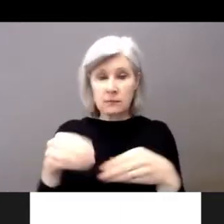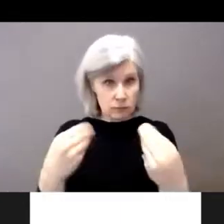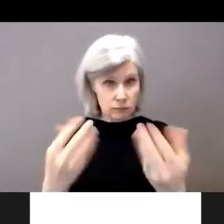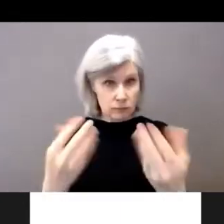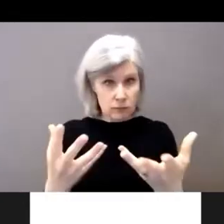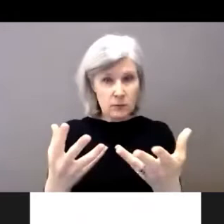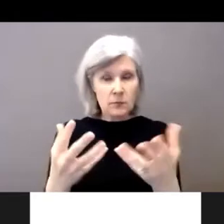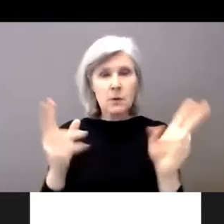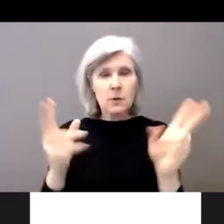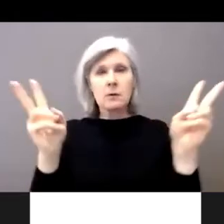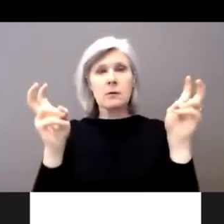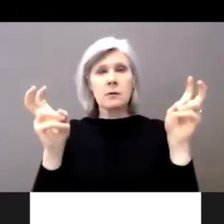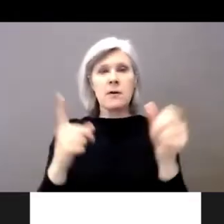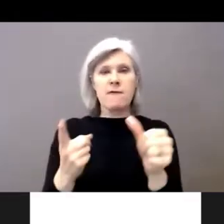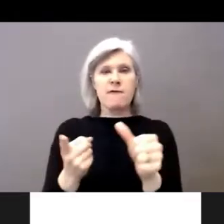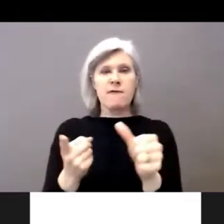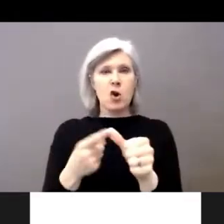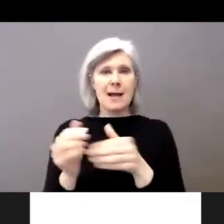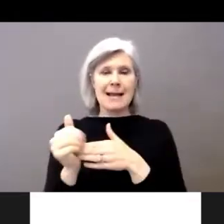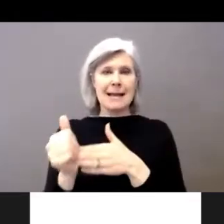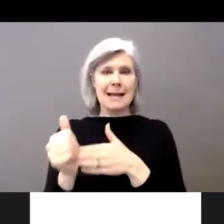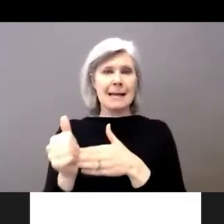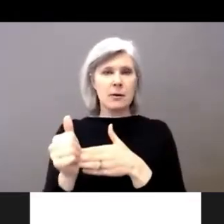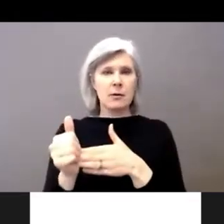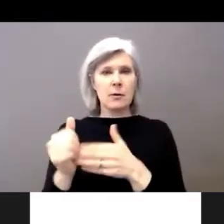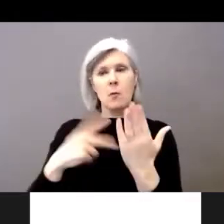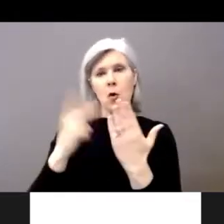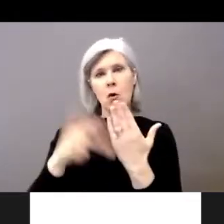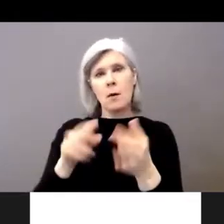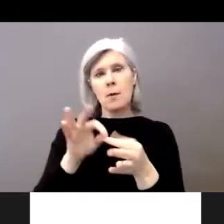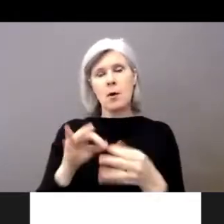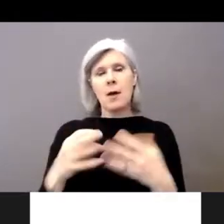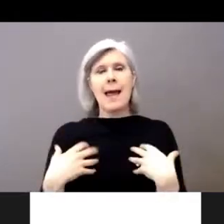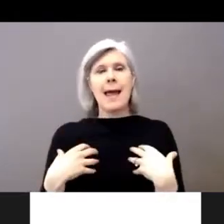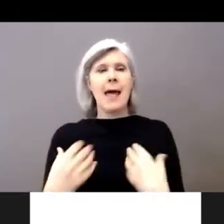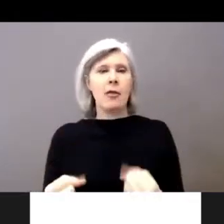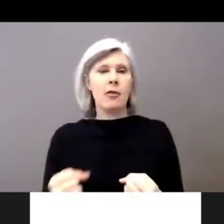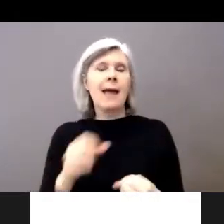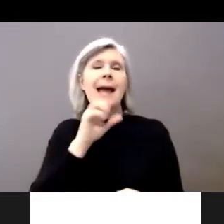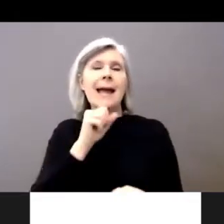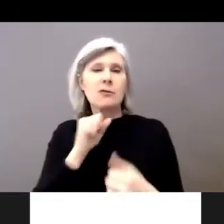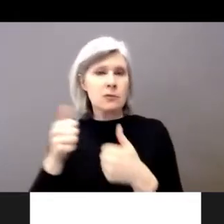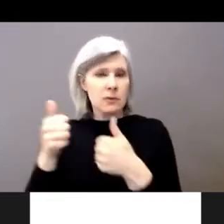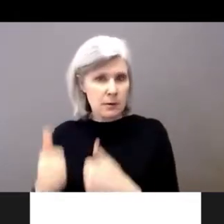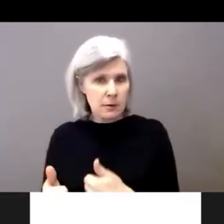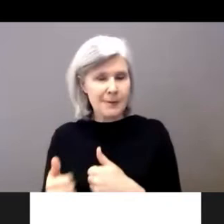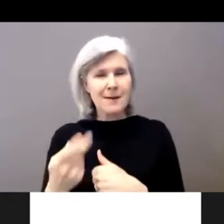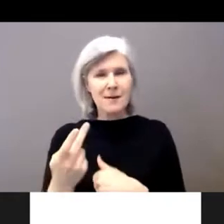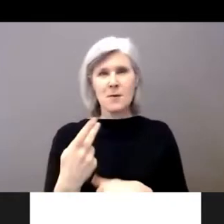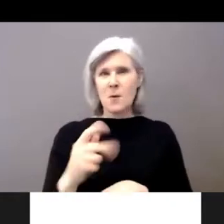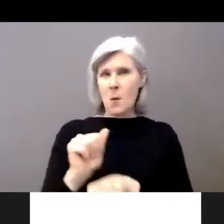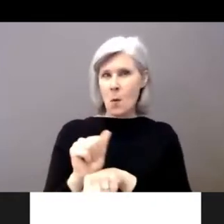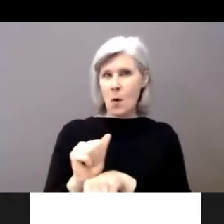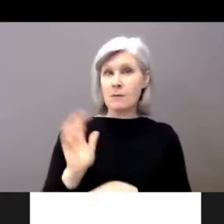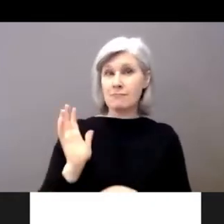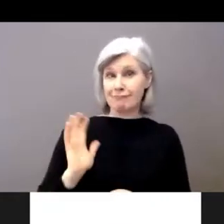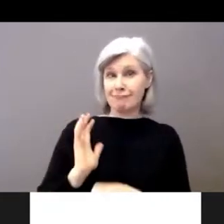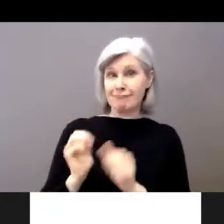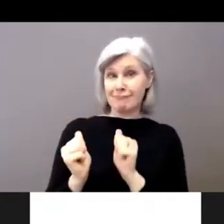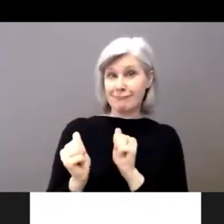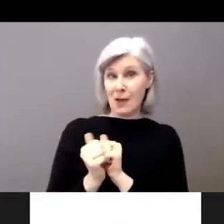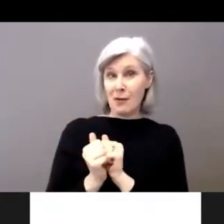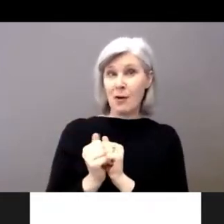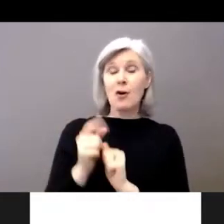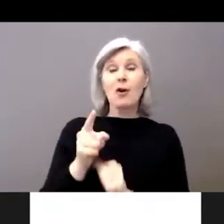Leaders Program on Healthy Aging. Bania is a colleague of mine, a physician, who first joined WHO in